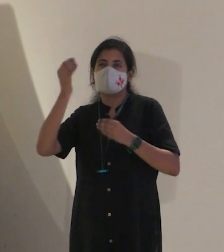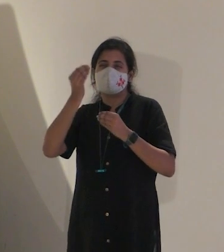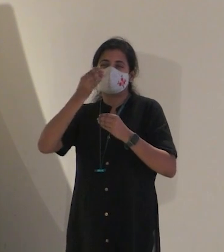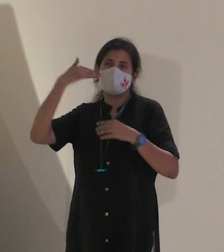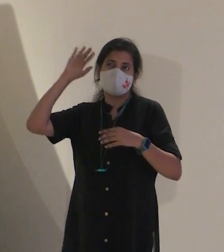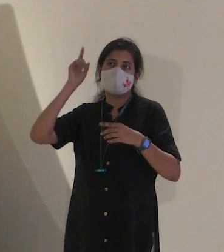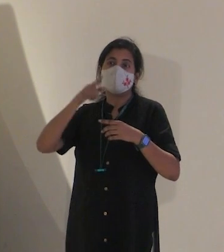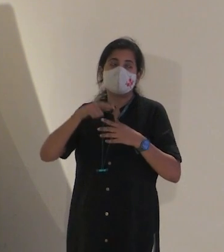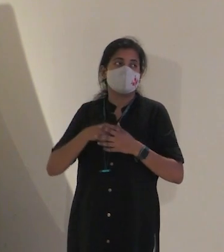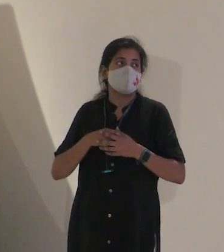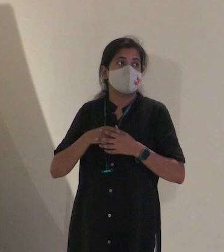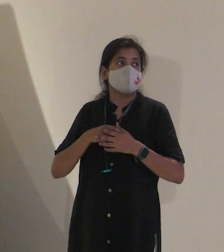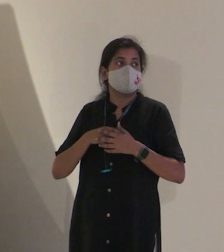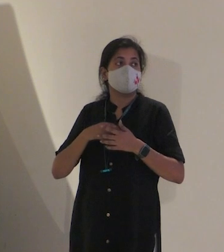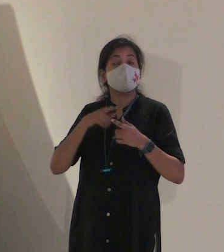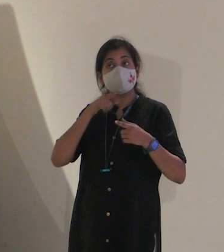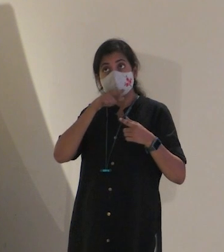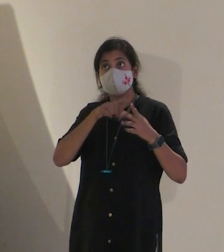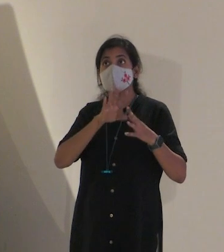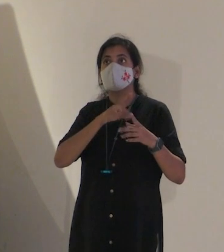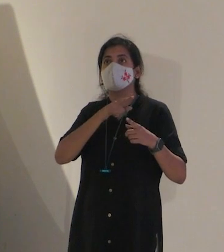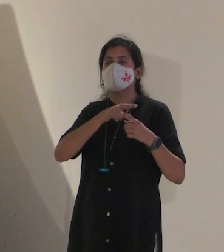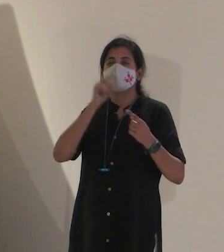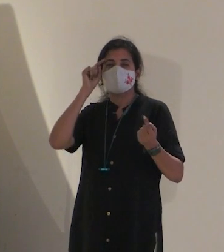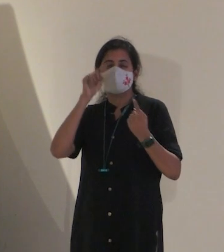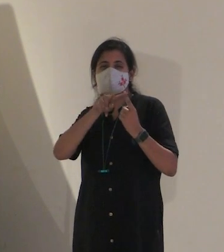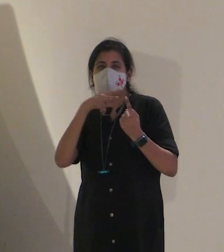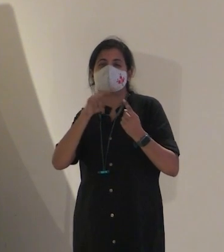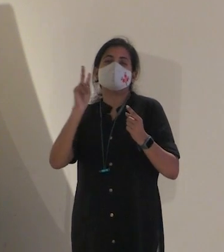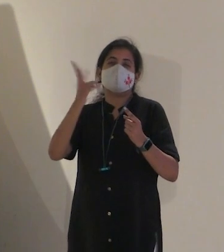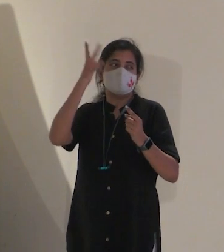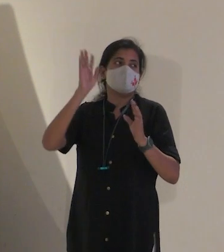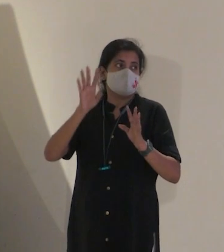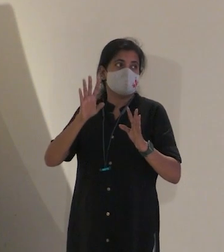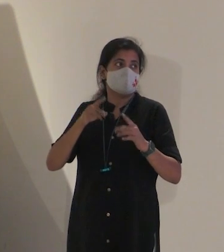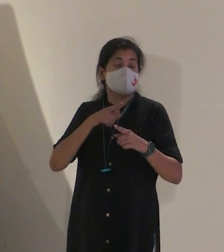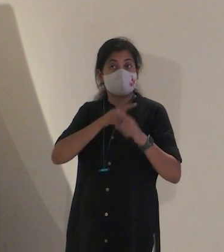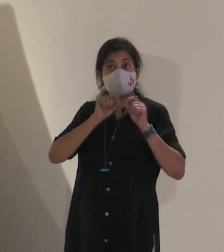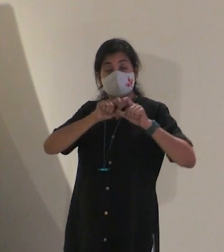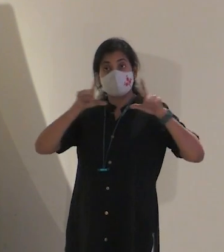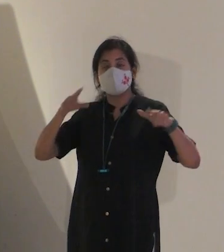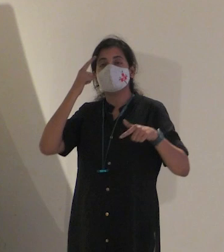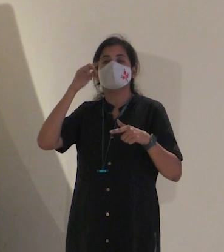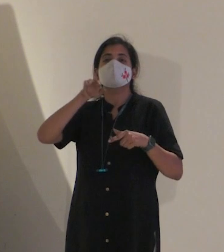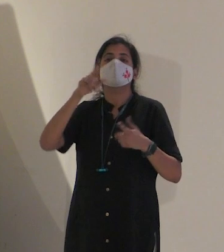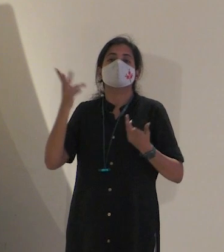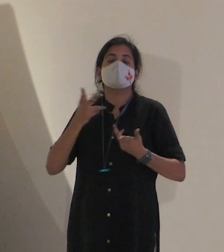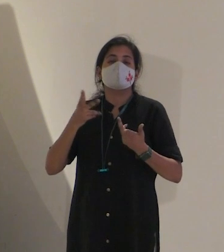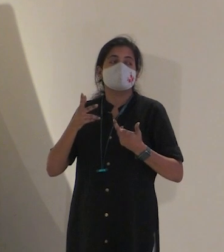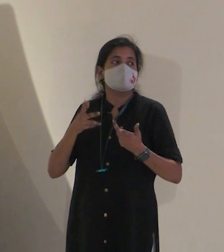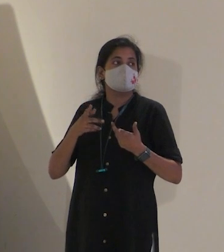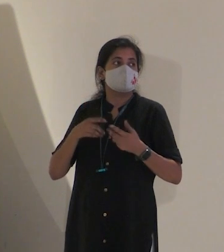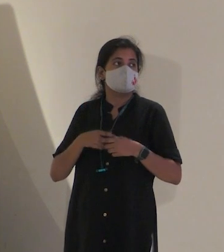a non-homage point of view. So that was, in a broad sense, subverting